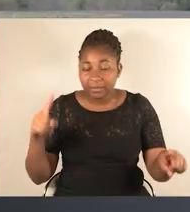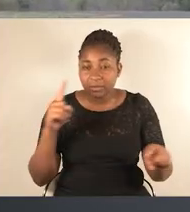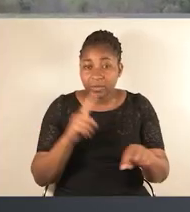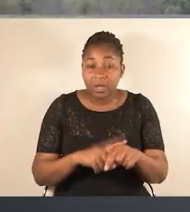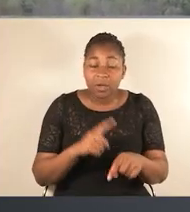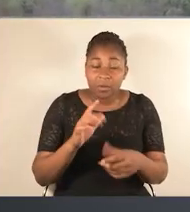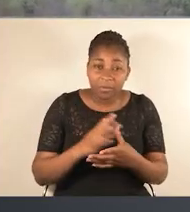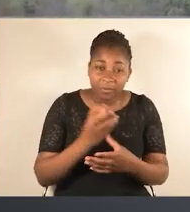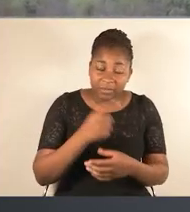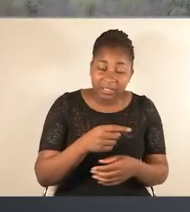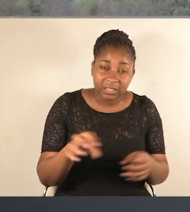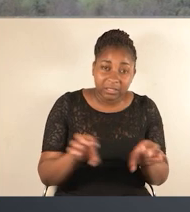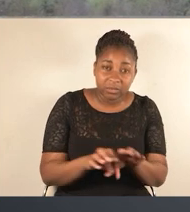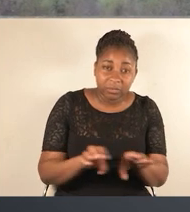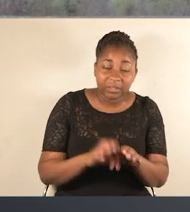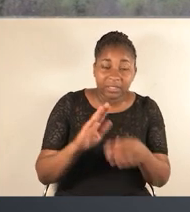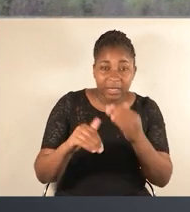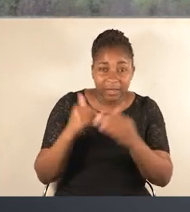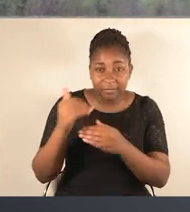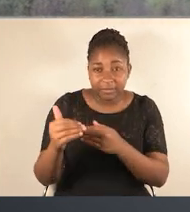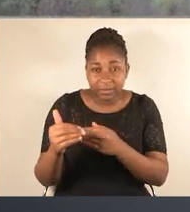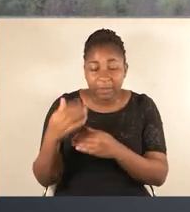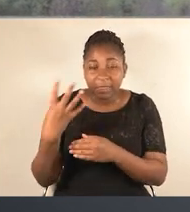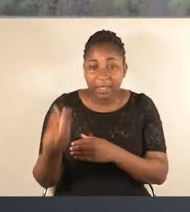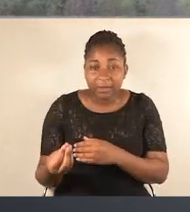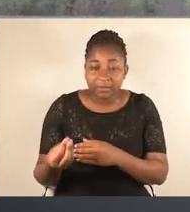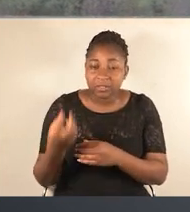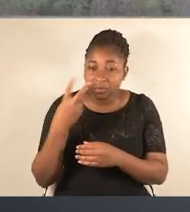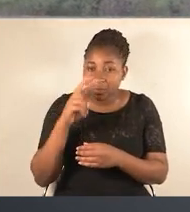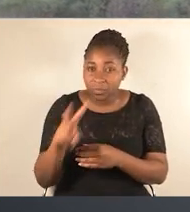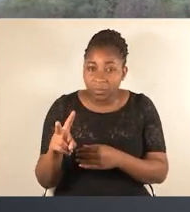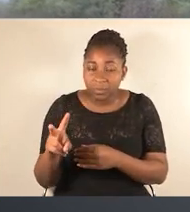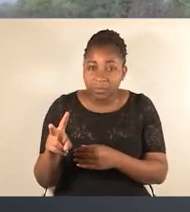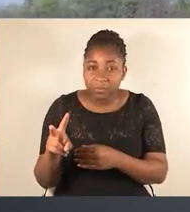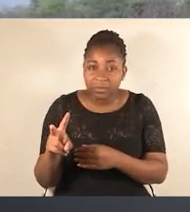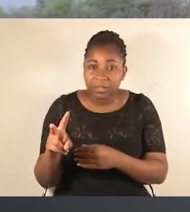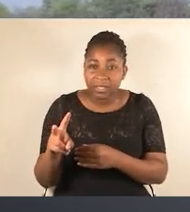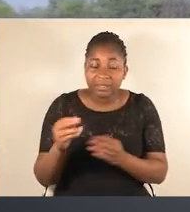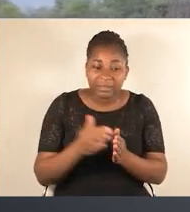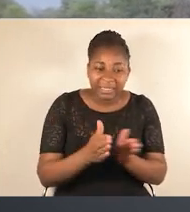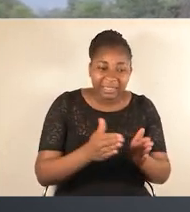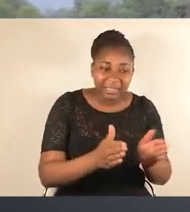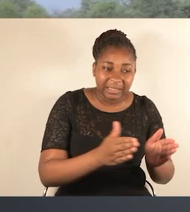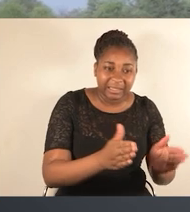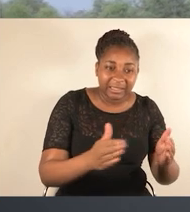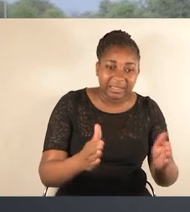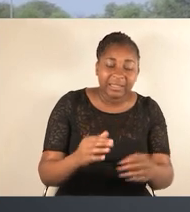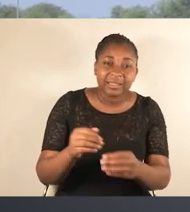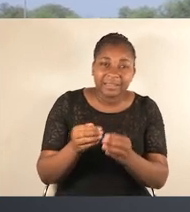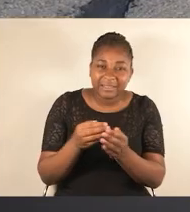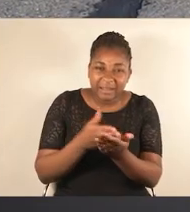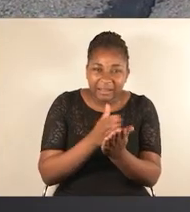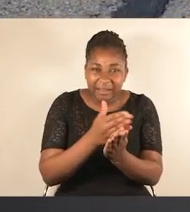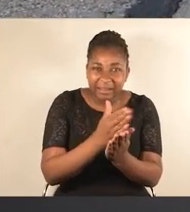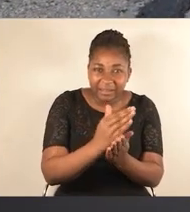lifespan of the runway. And thereafter, we've been experiencing now some lots of cracks, some